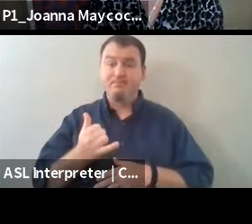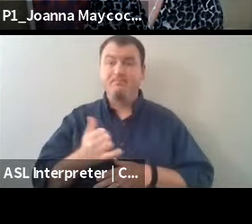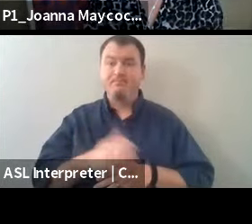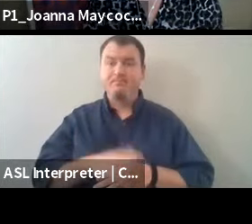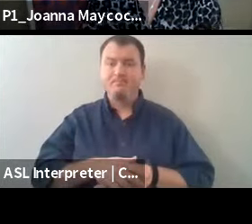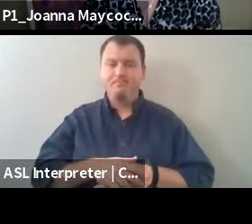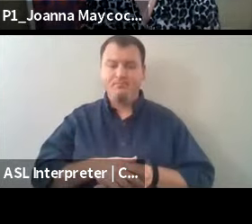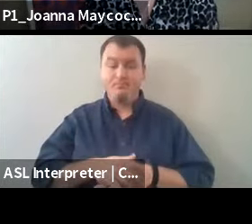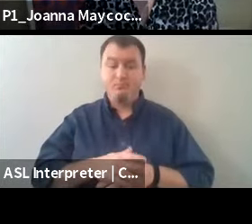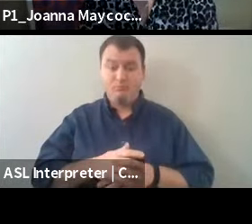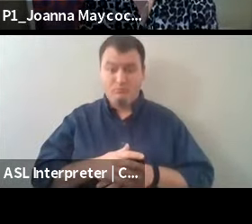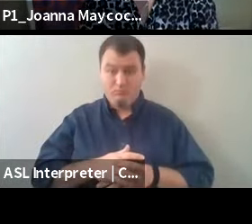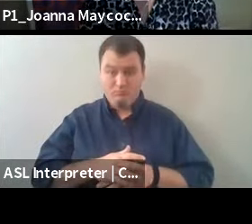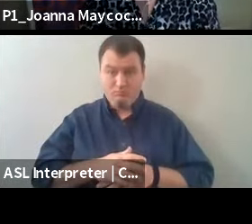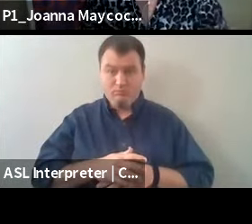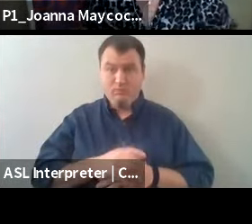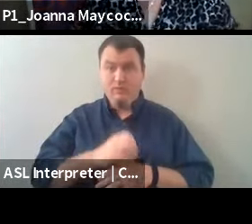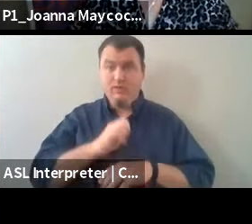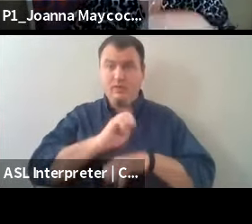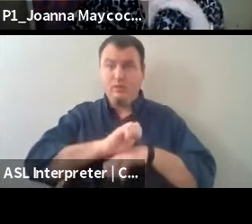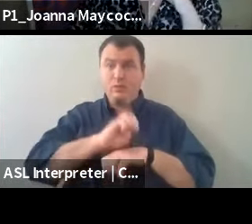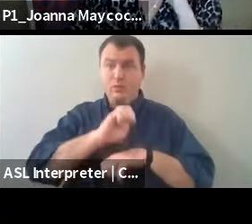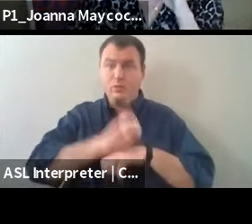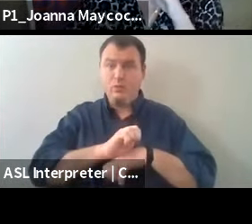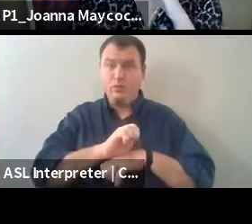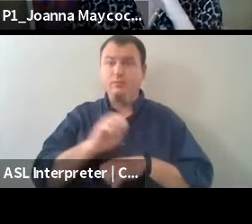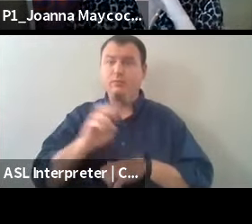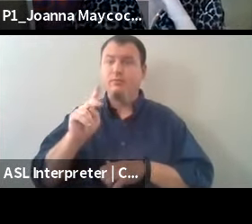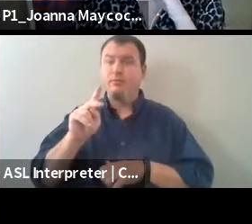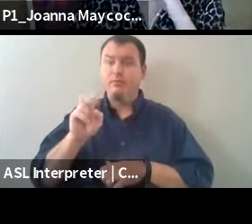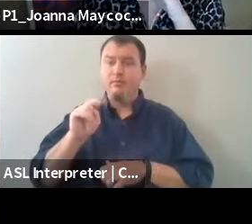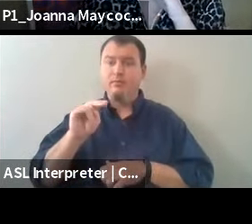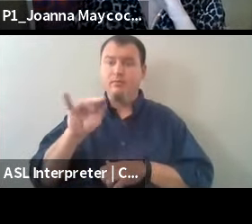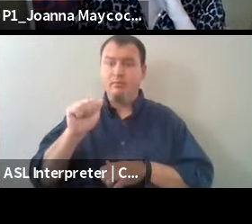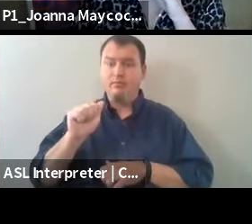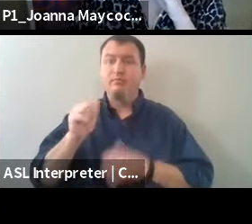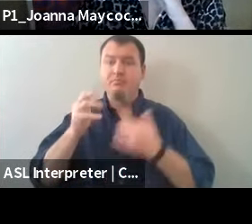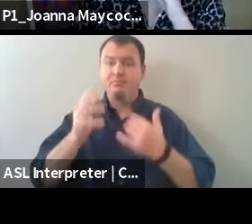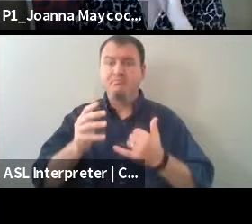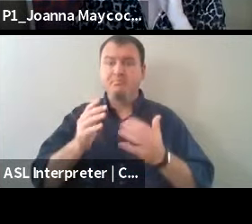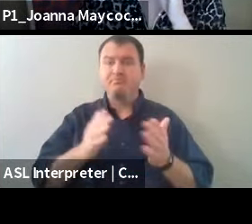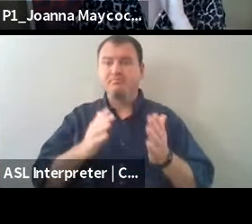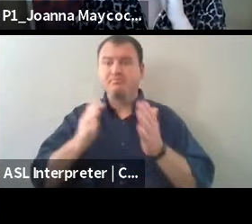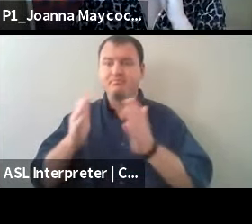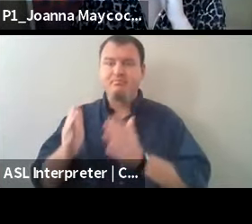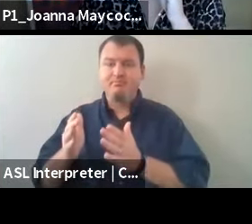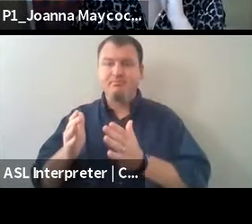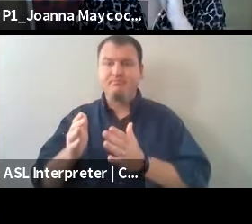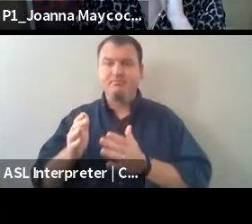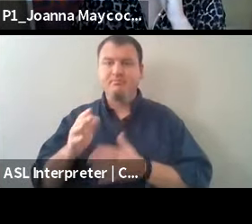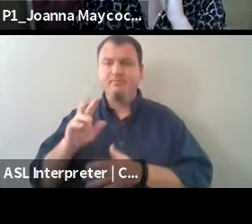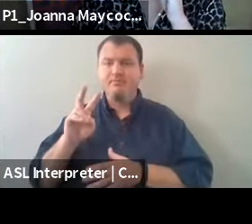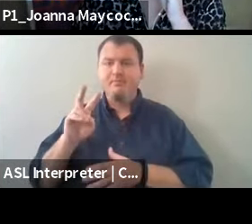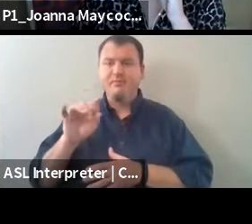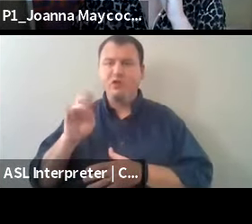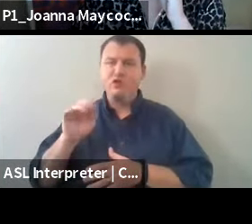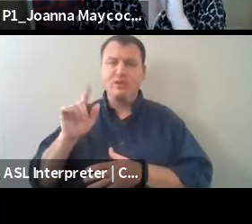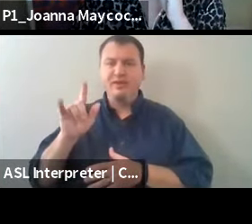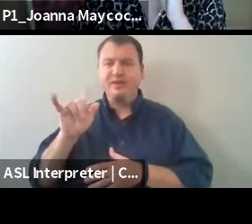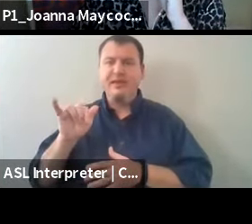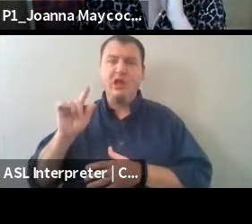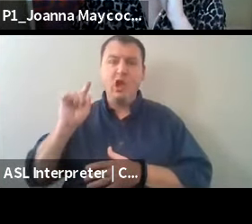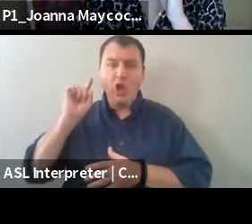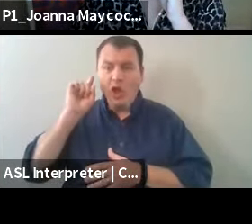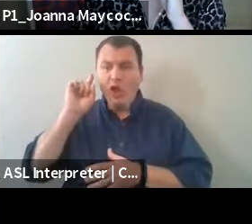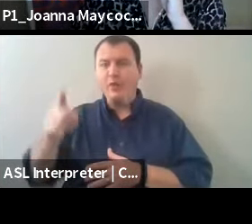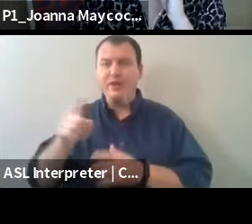We've moved from Ecuador to Kenya, and now we're going to go virtually all the way to Fiji,